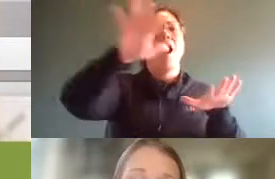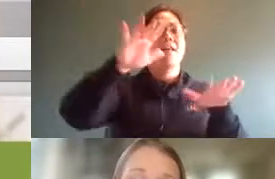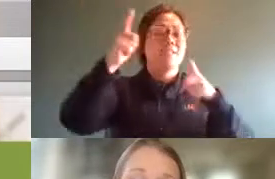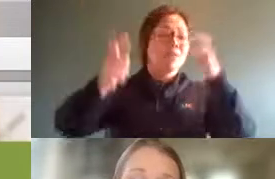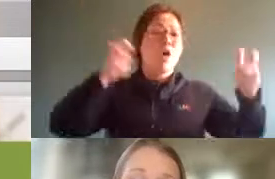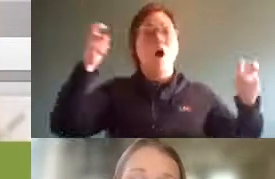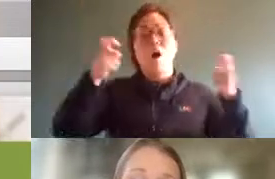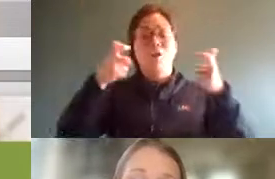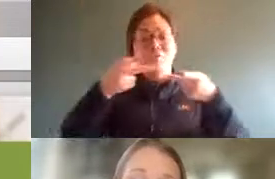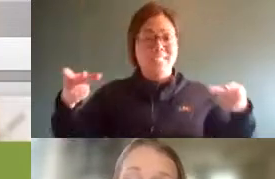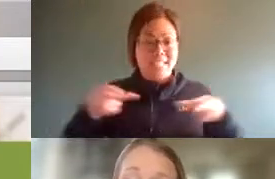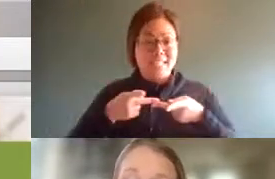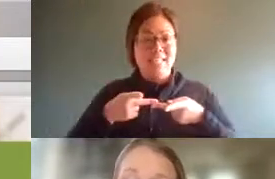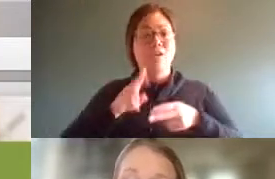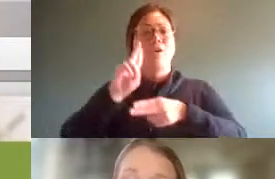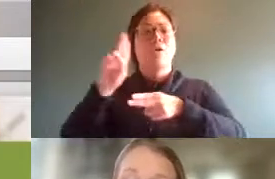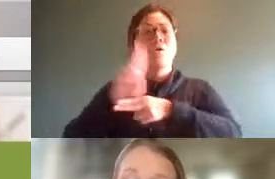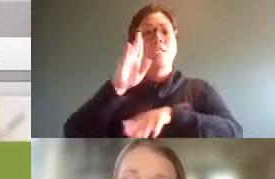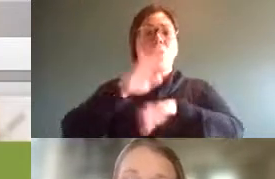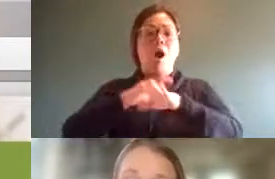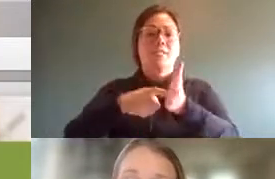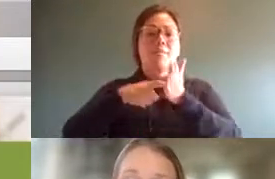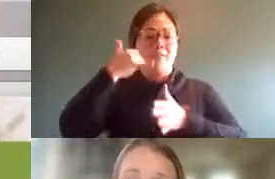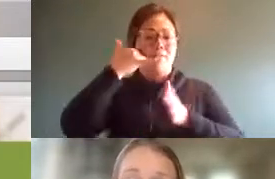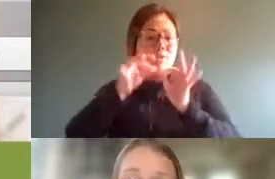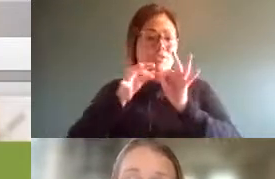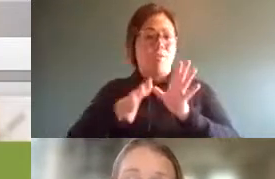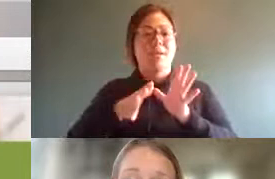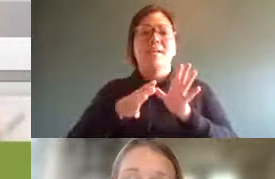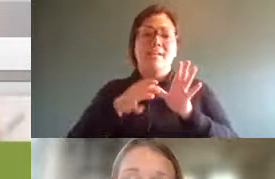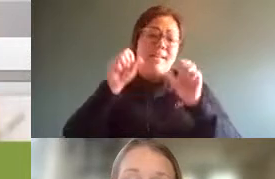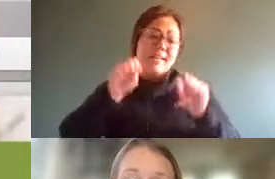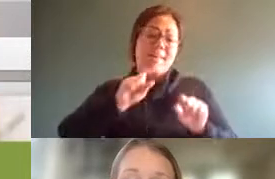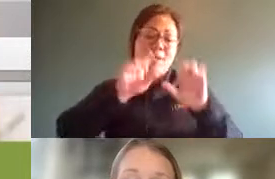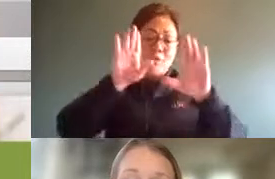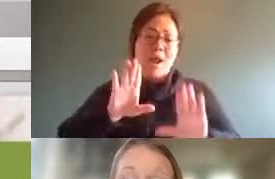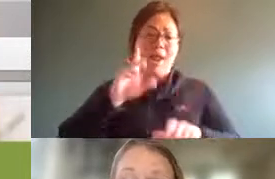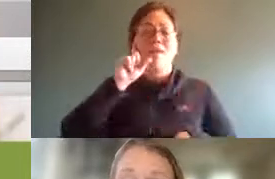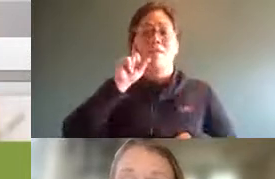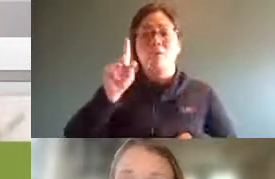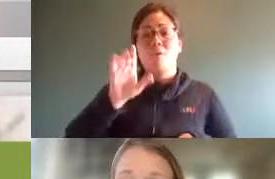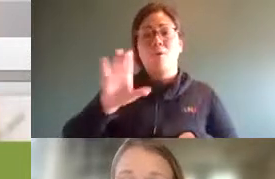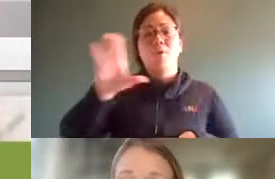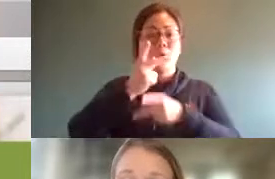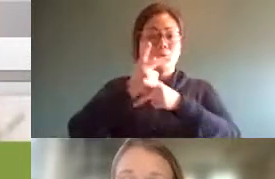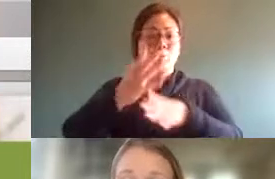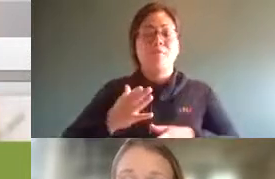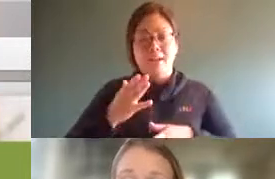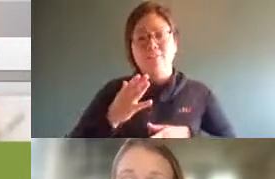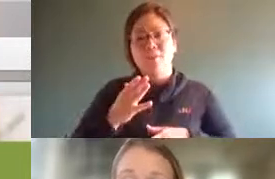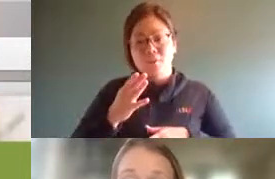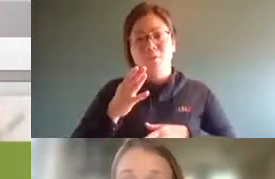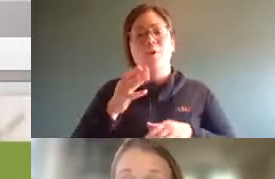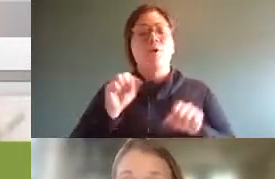facility. Utilizing on-demand phone interpreting can be great for your supervisors to be